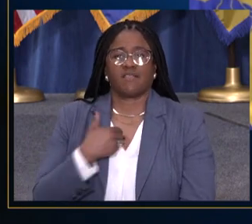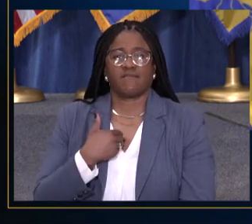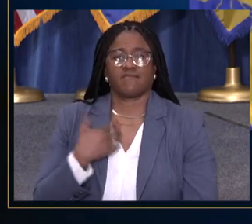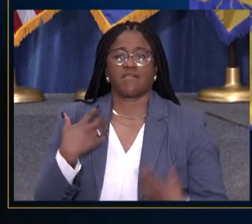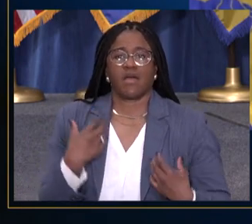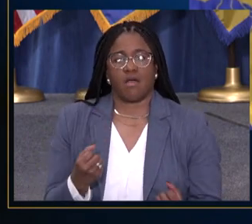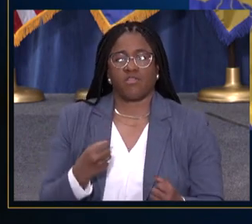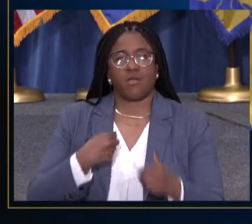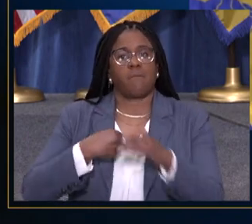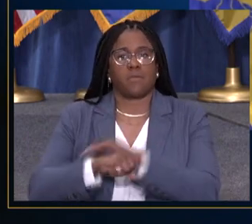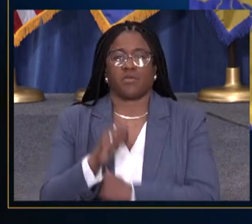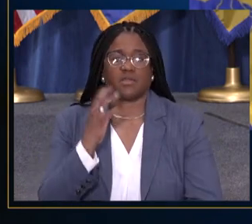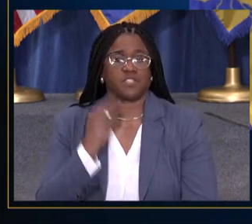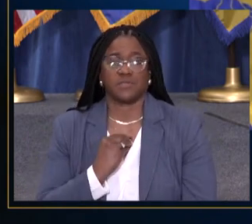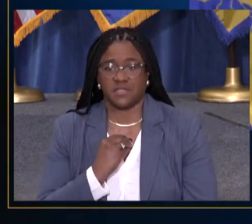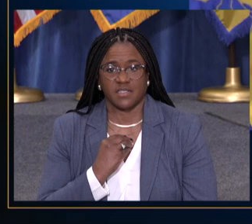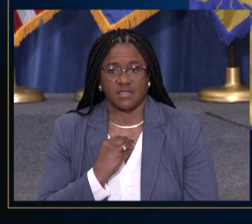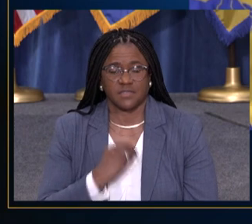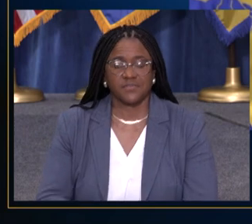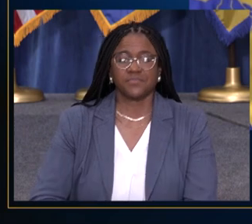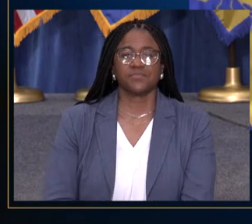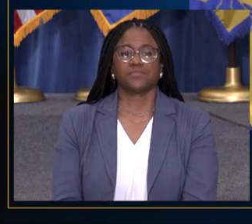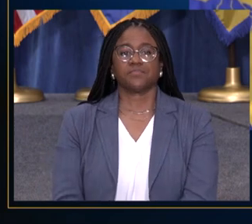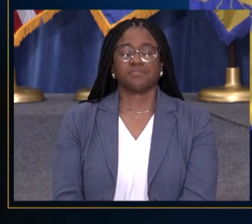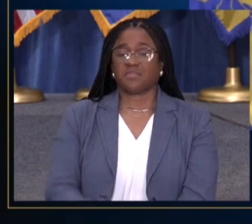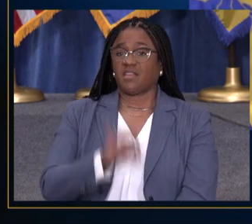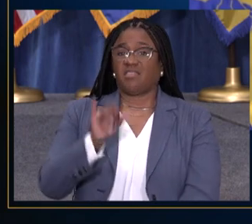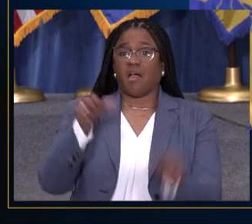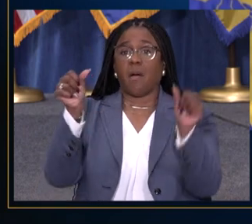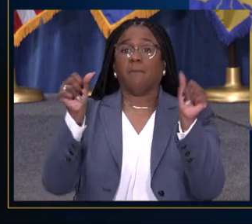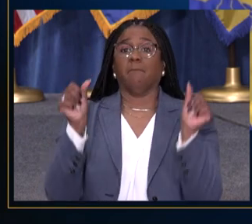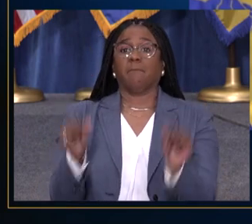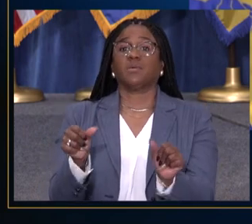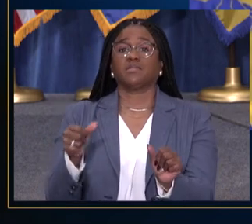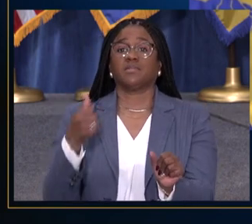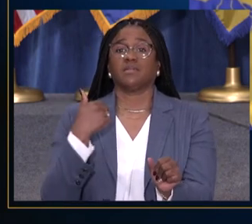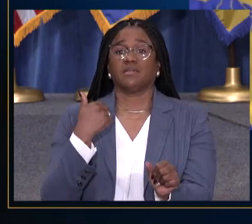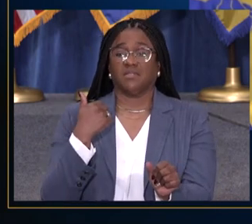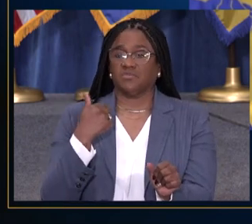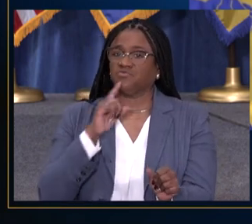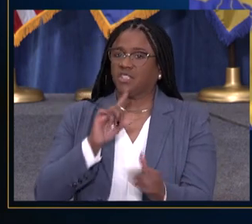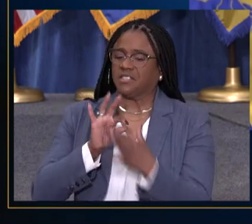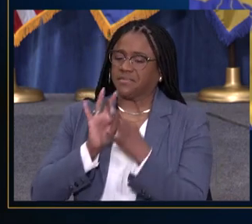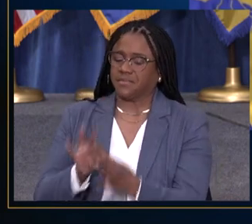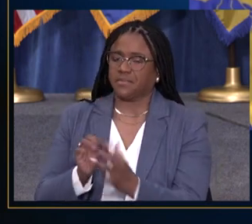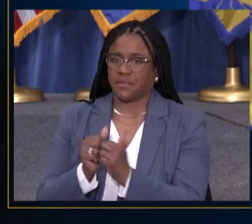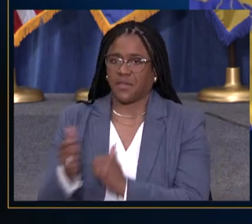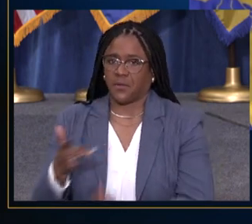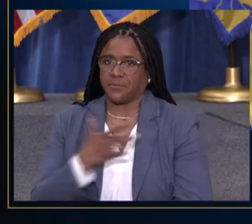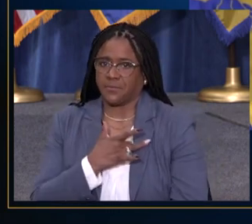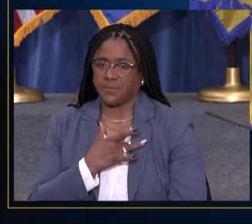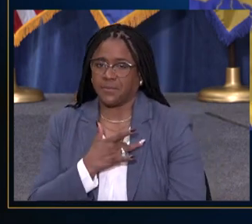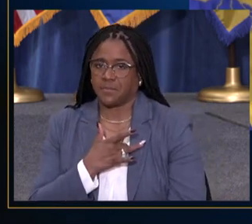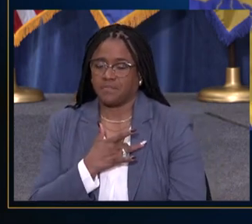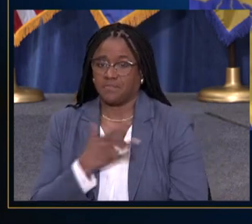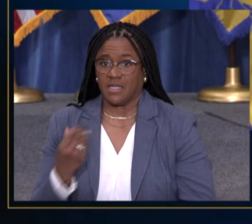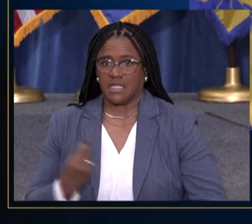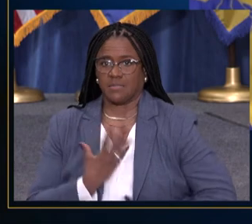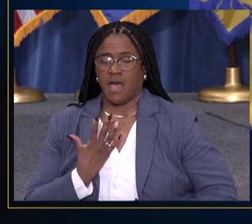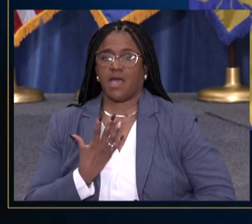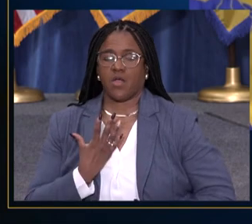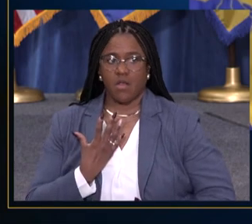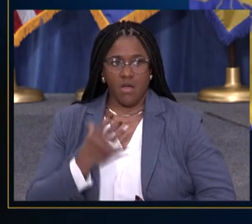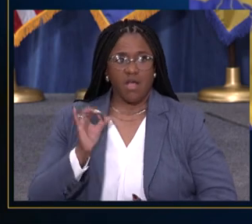healthy birthing experiences. That post had resonated with her. Inspired by that call